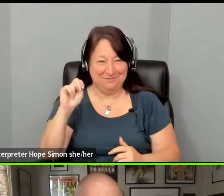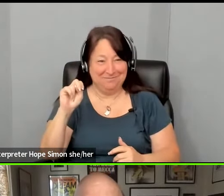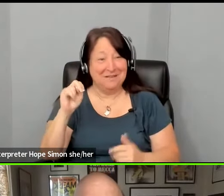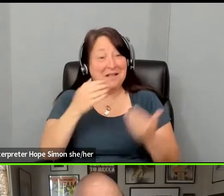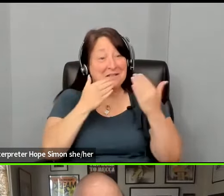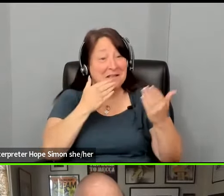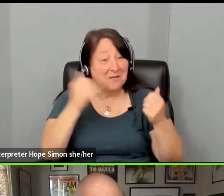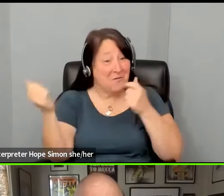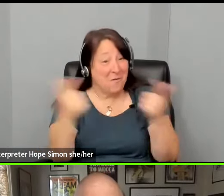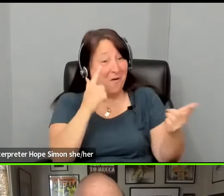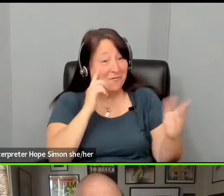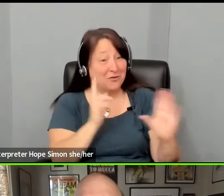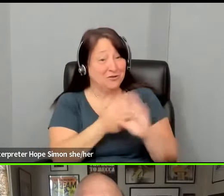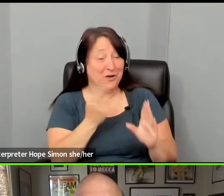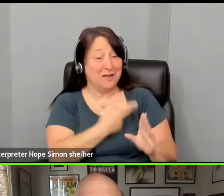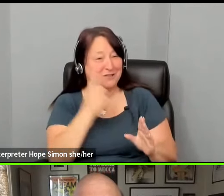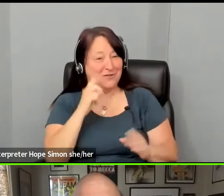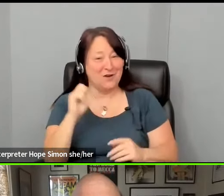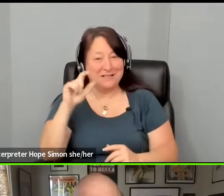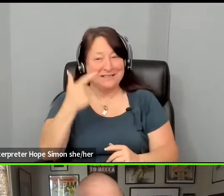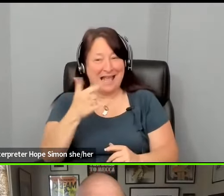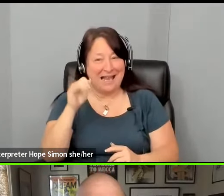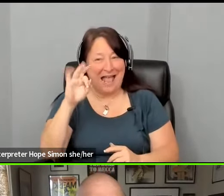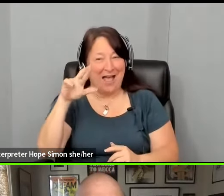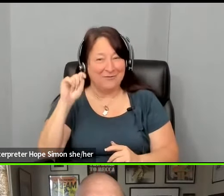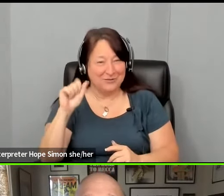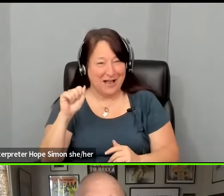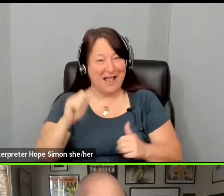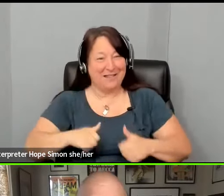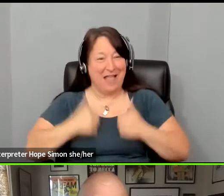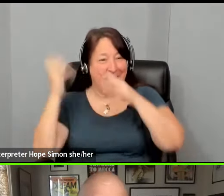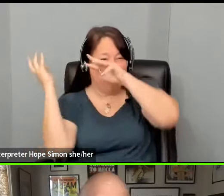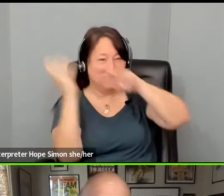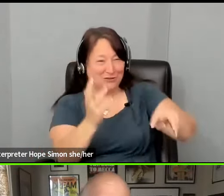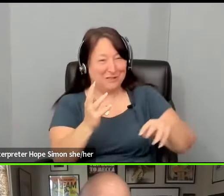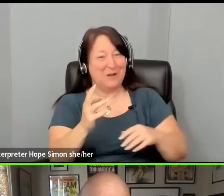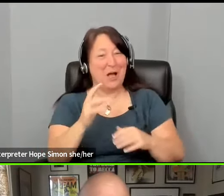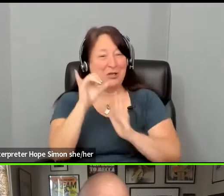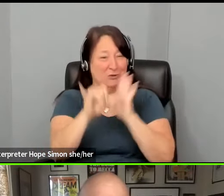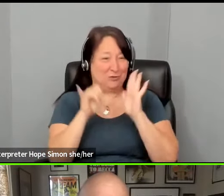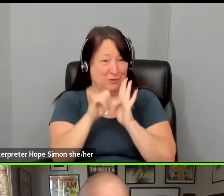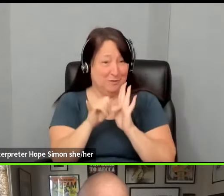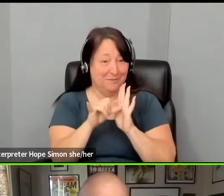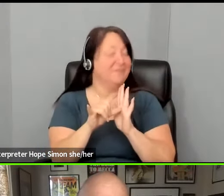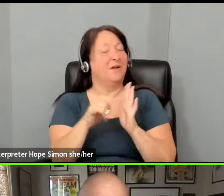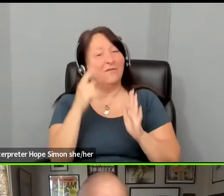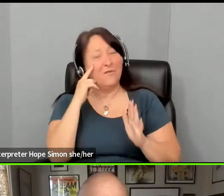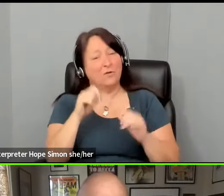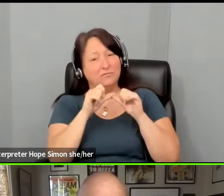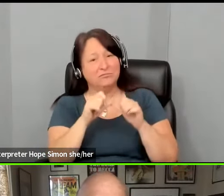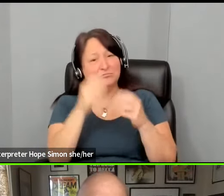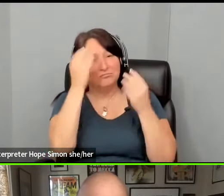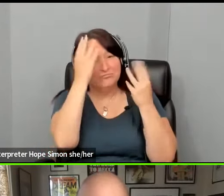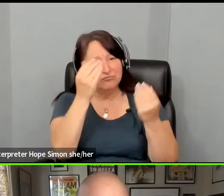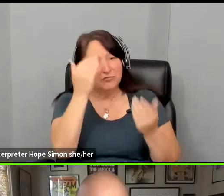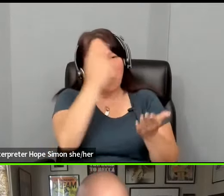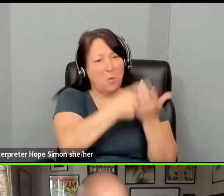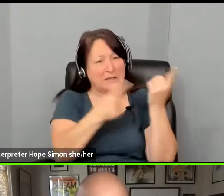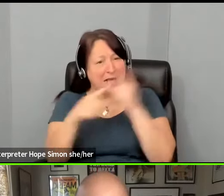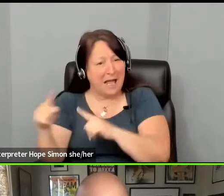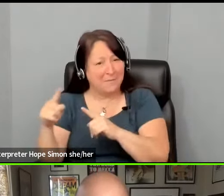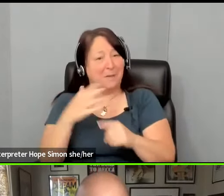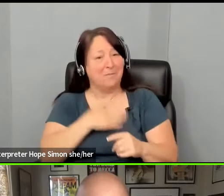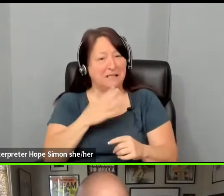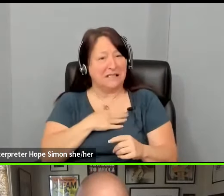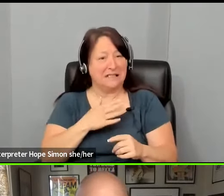you, for joining us for the SAG-AFTRA's live stream on YouTube. To stay informed about all of our live stream and video events, please subscribe to